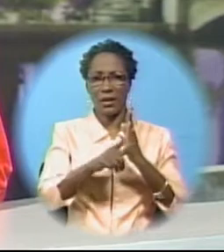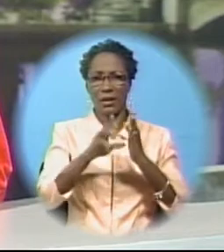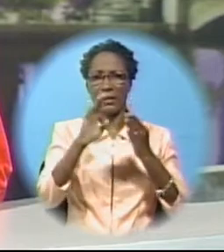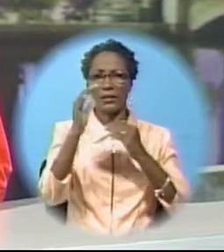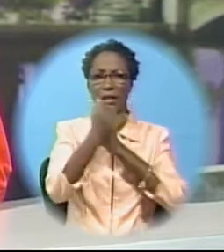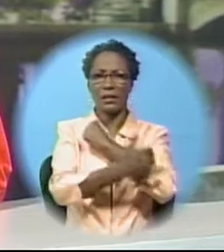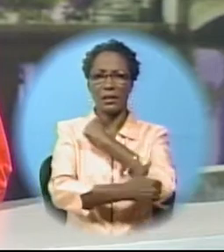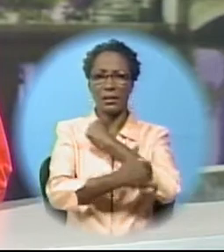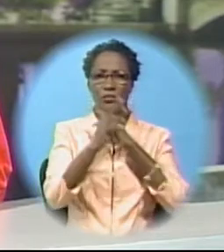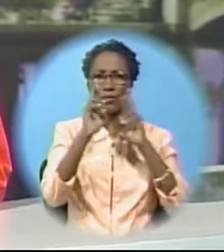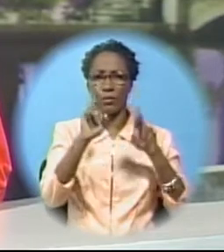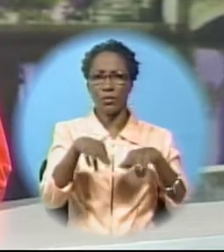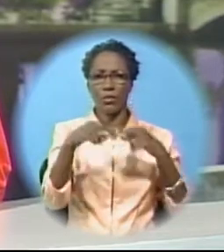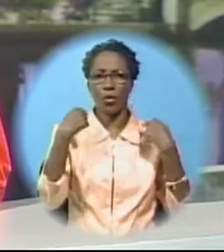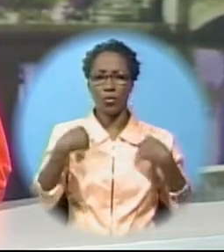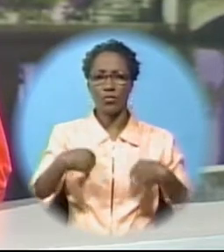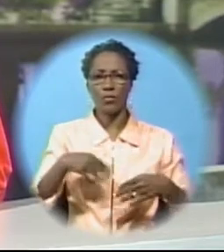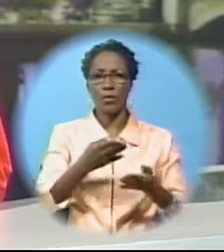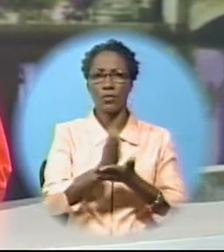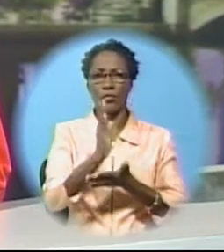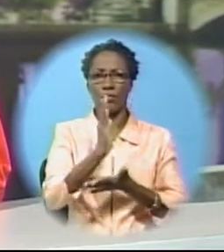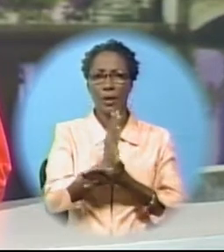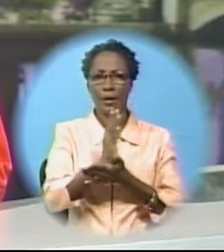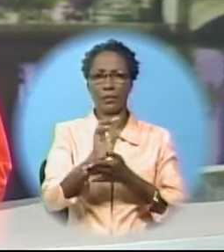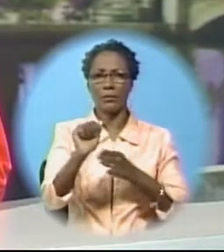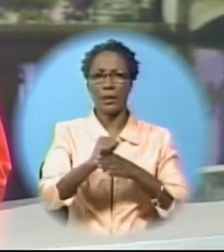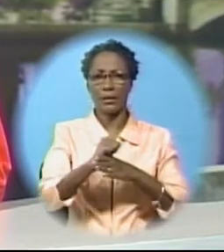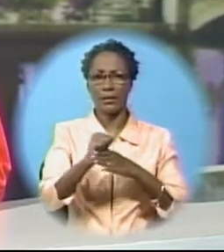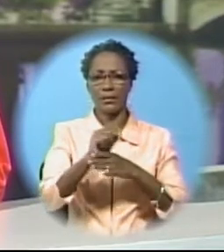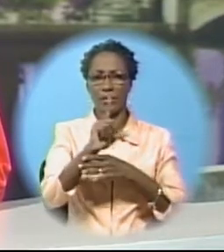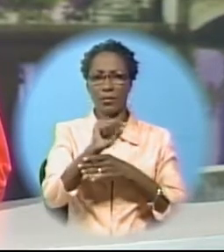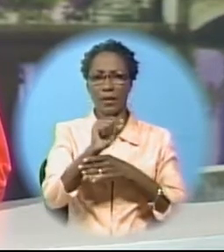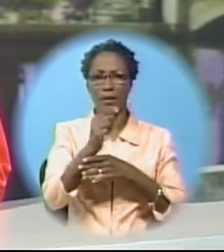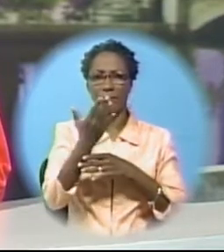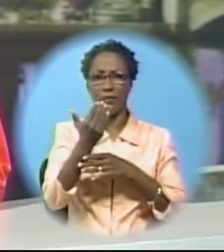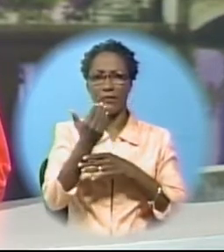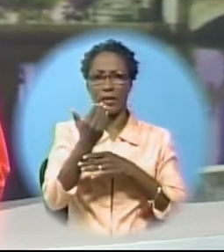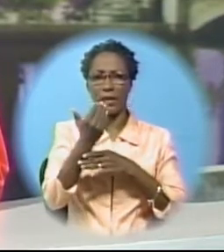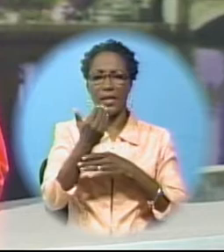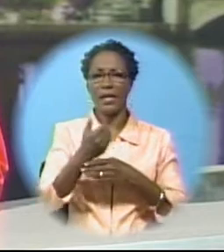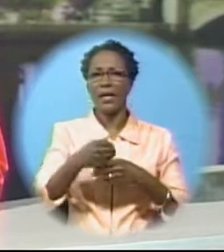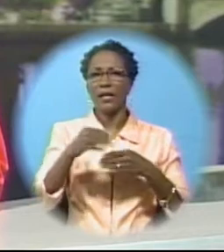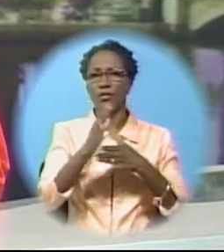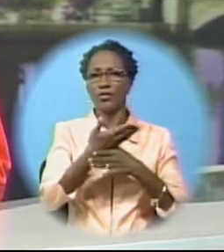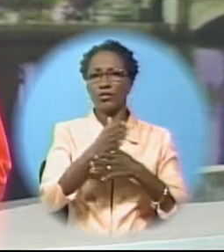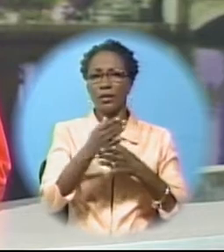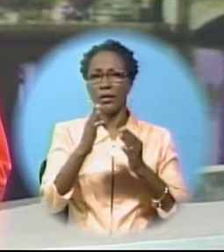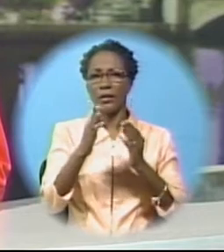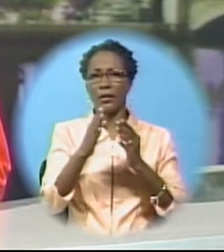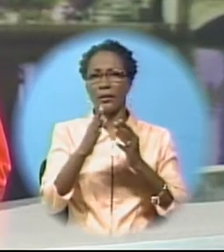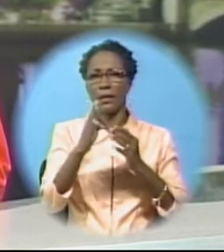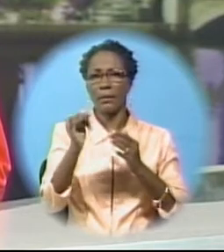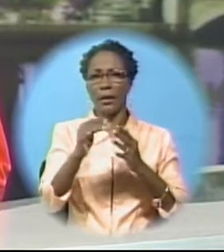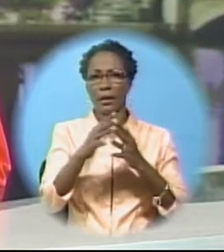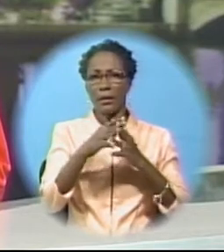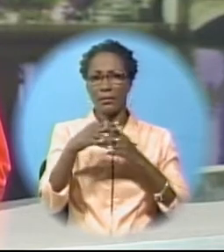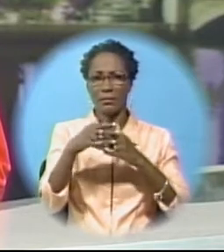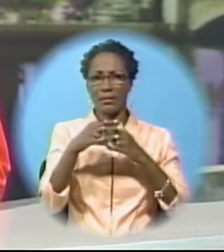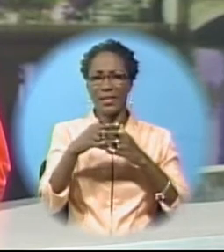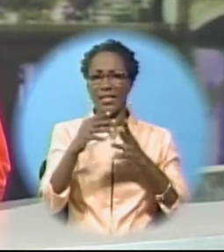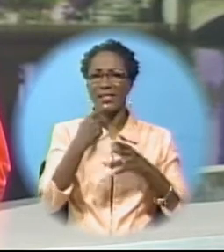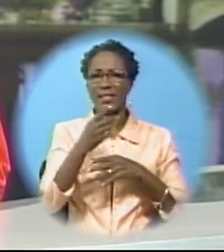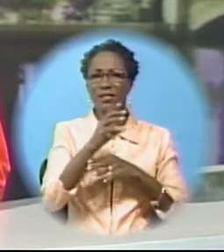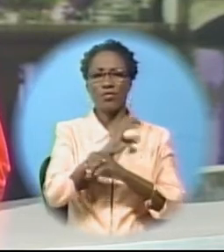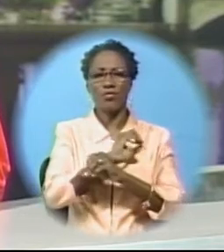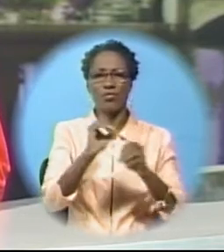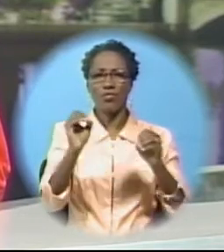country reports on human rights practices for 2015, released by the U.S. State Department recently, states there were no reports